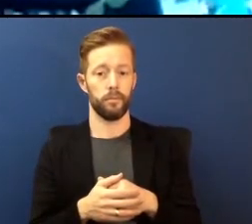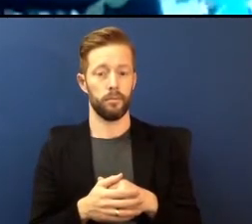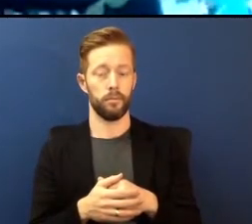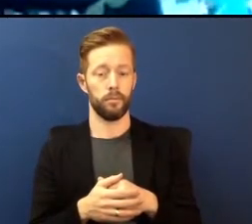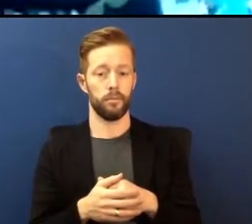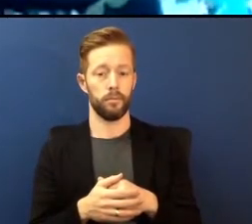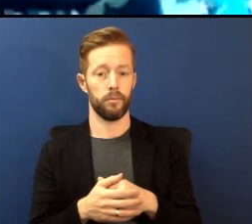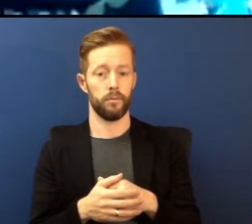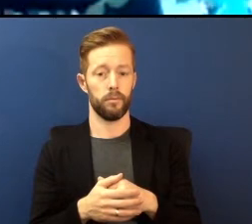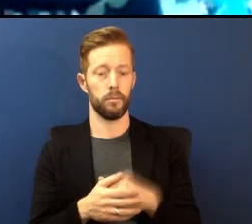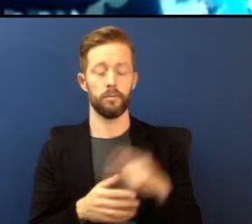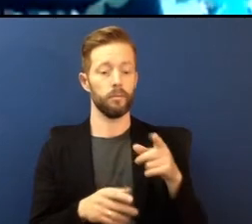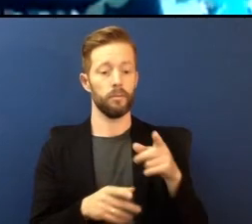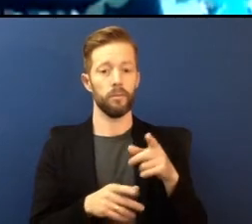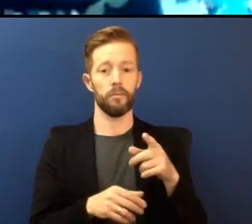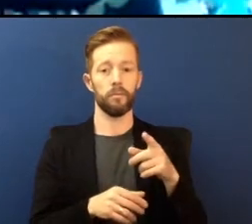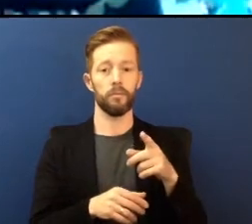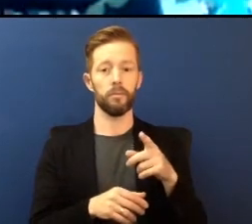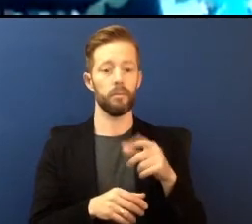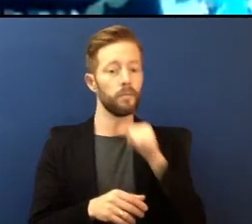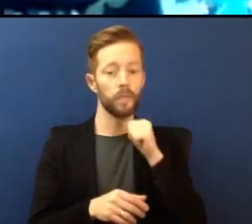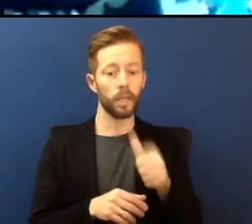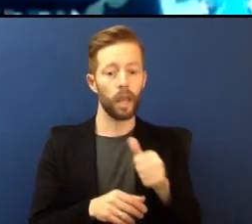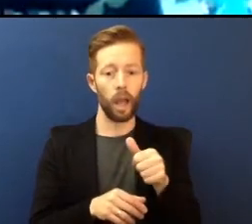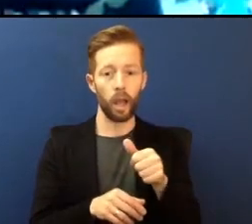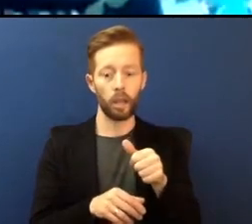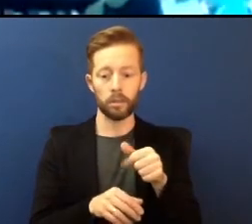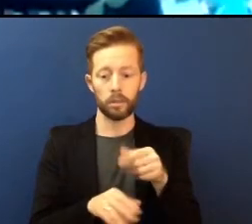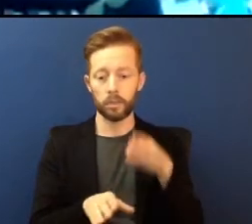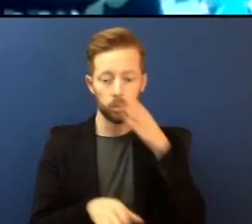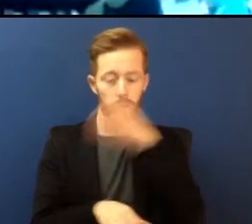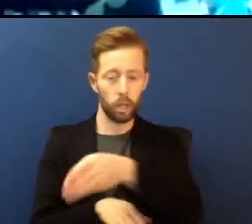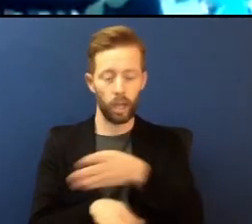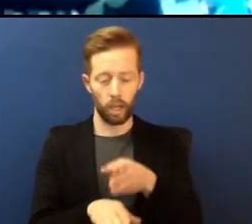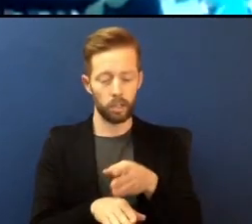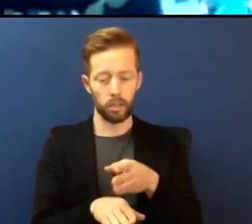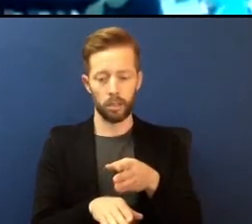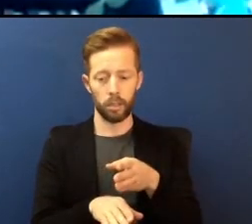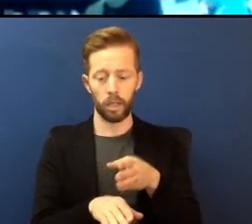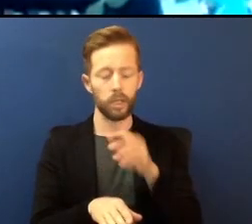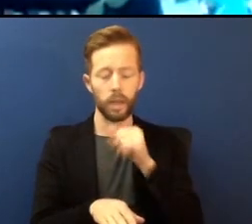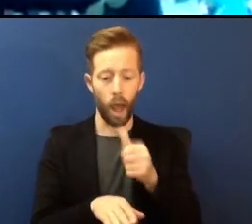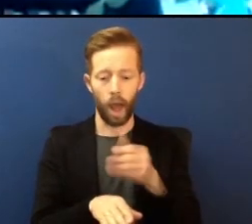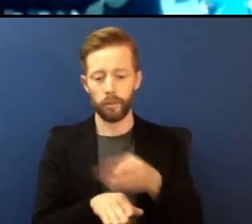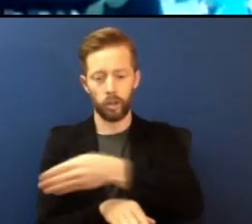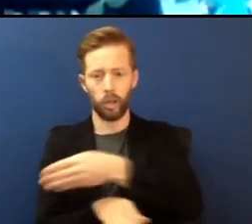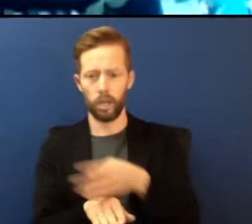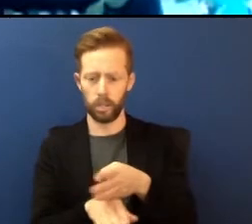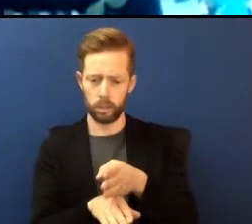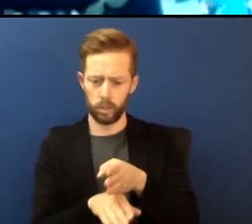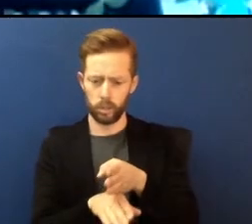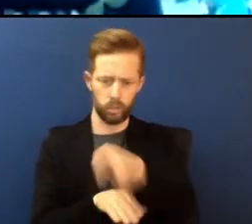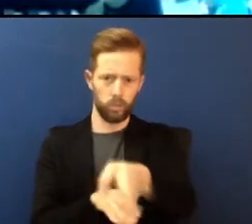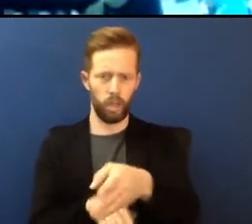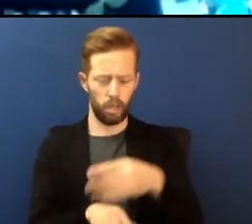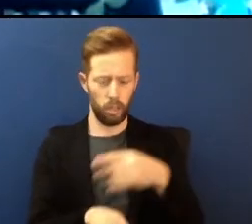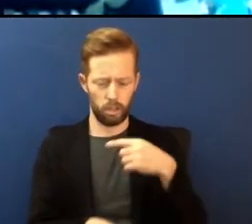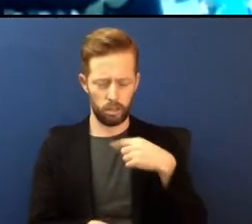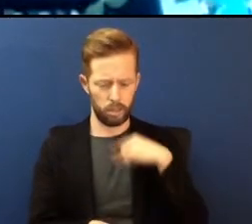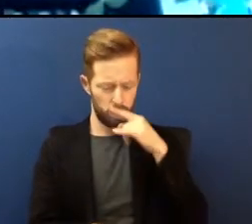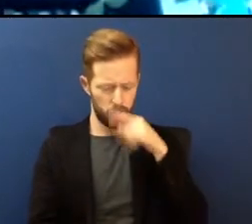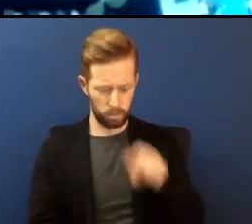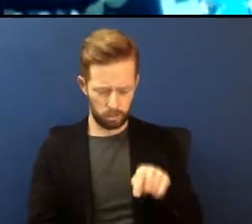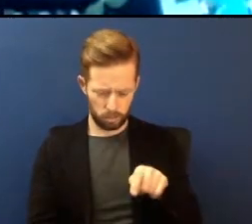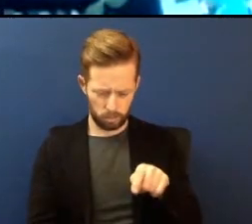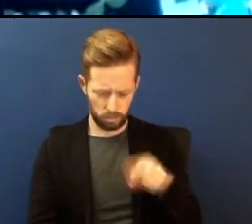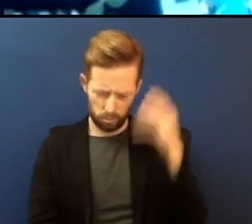their amazement, the marble, when it gets at that intersection, it doesn't go left, it just goes straight. And they look at that marble and they wonder, like, wait a minute, why